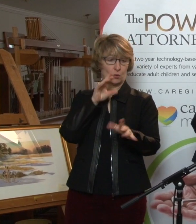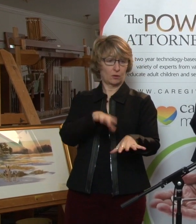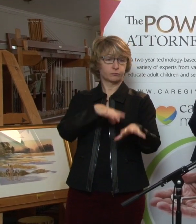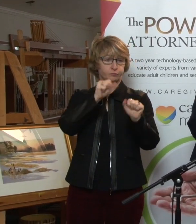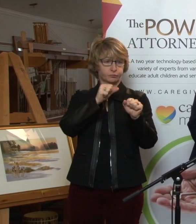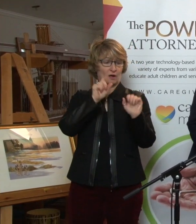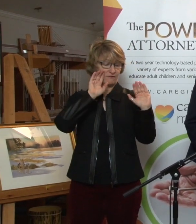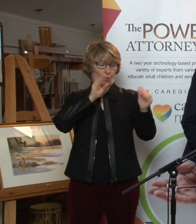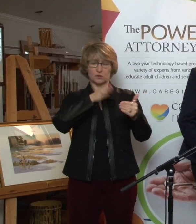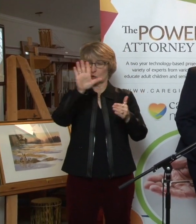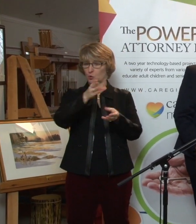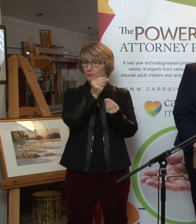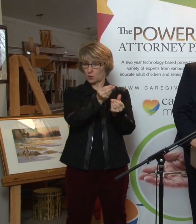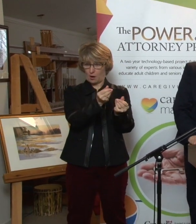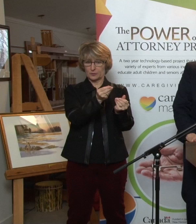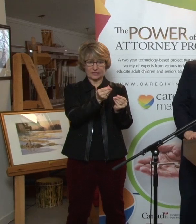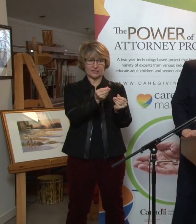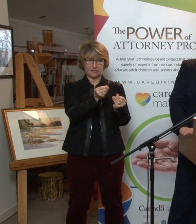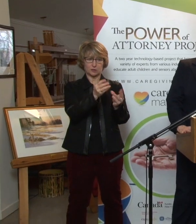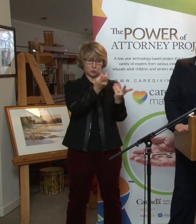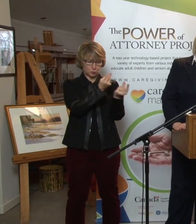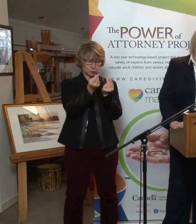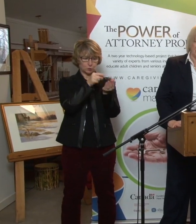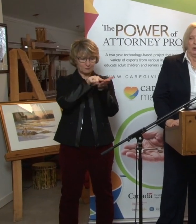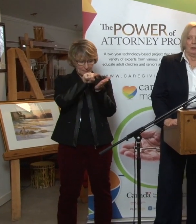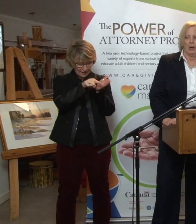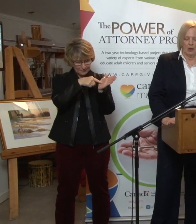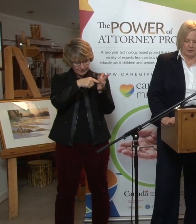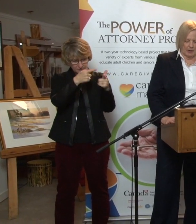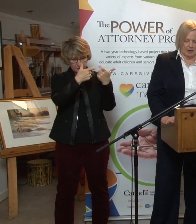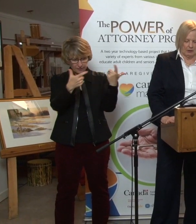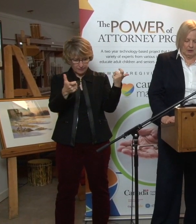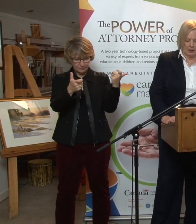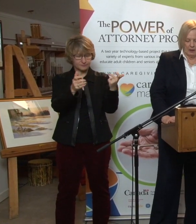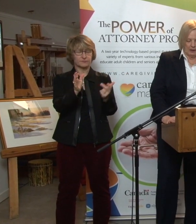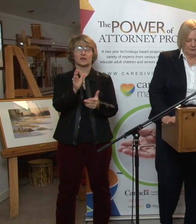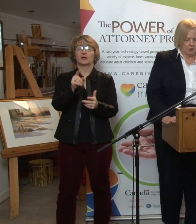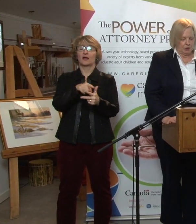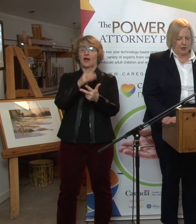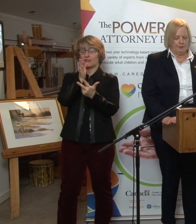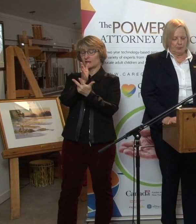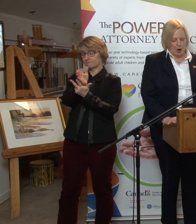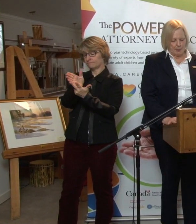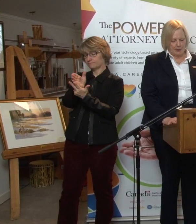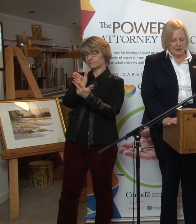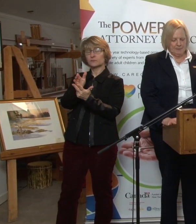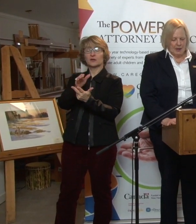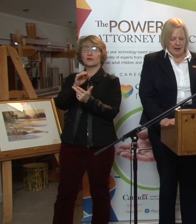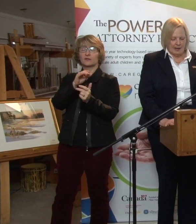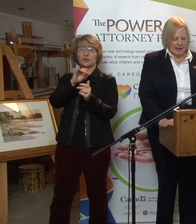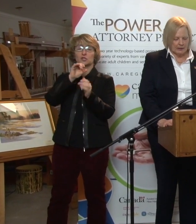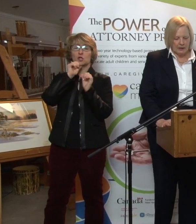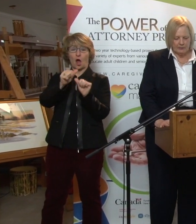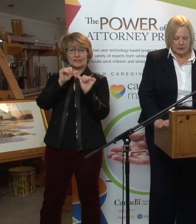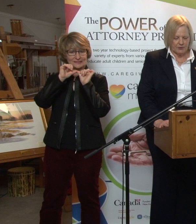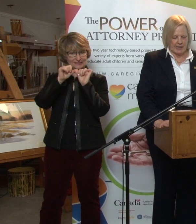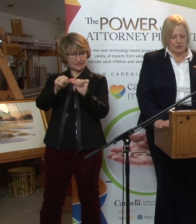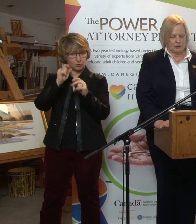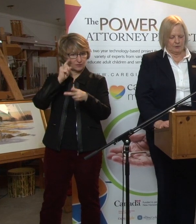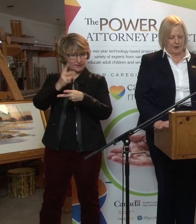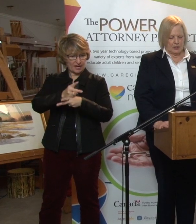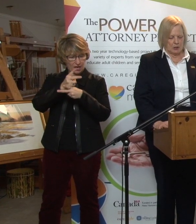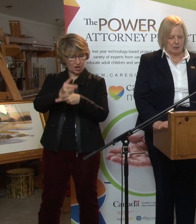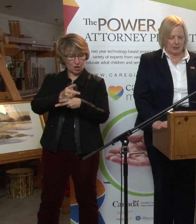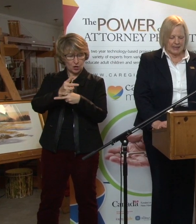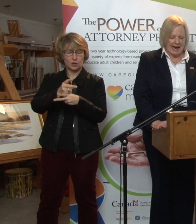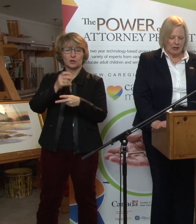for property. Then there's the non-continuing power of attorney for property, and that covers